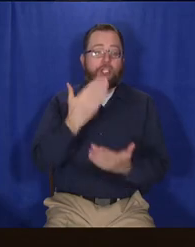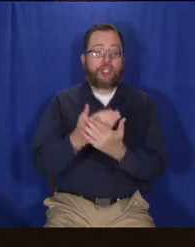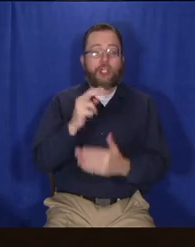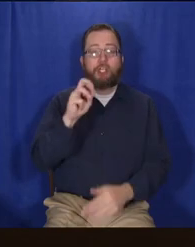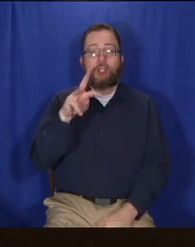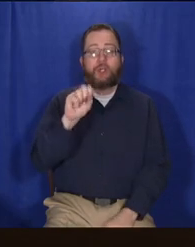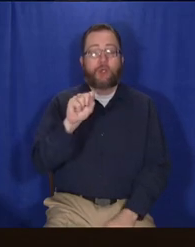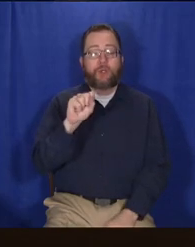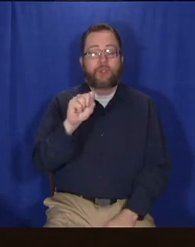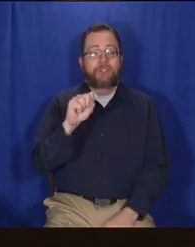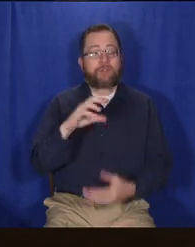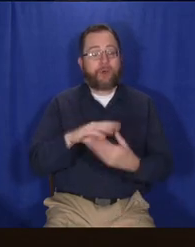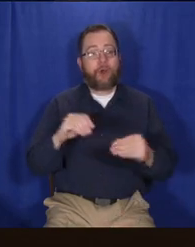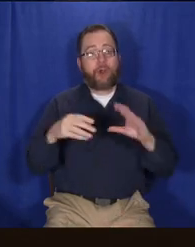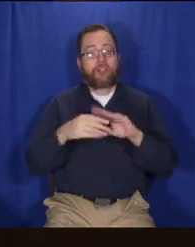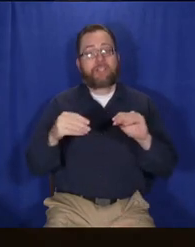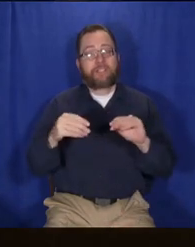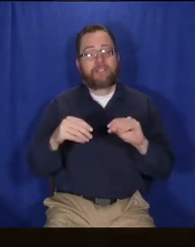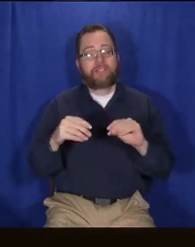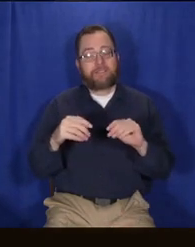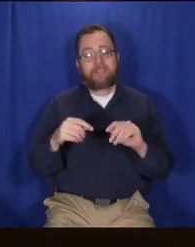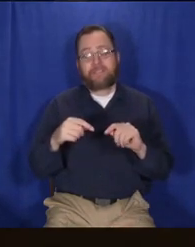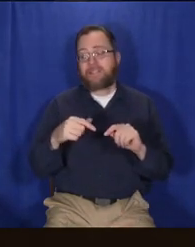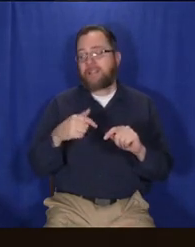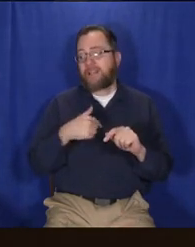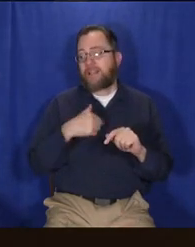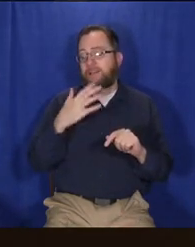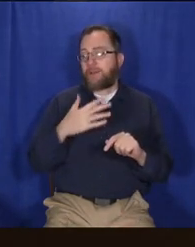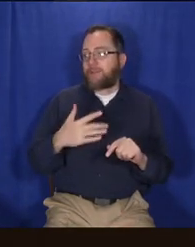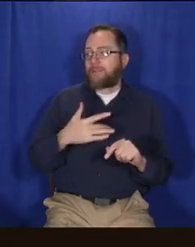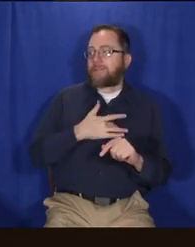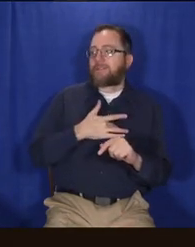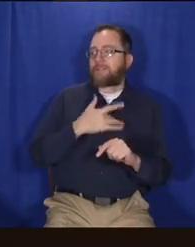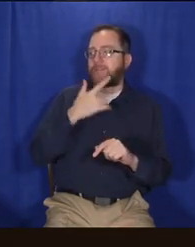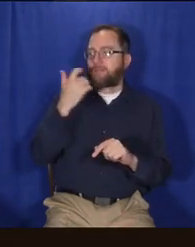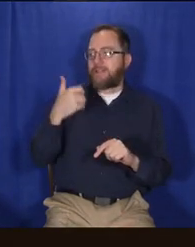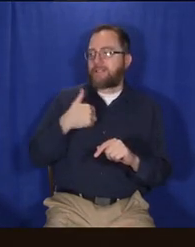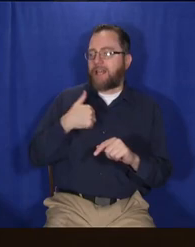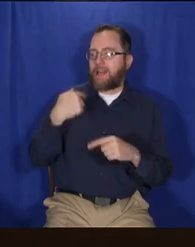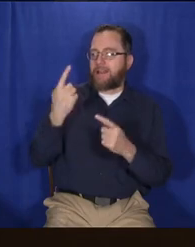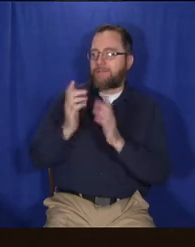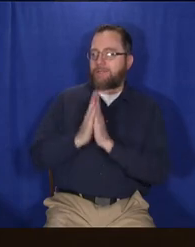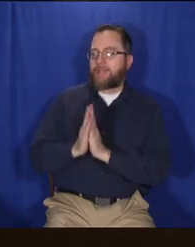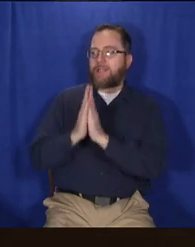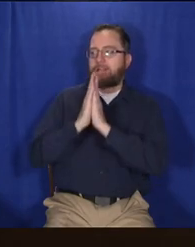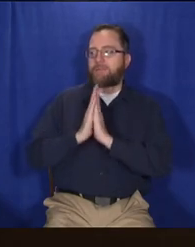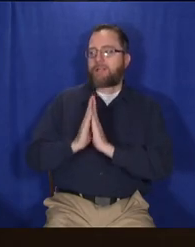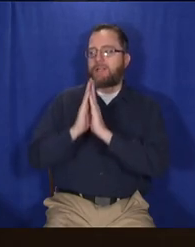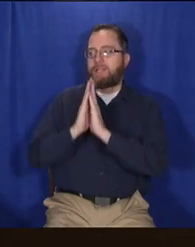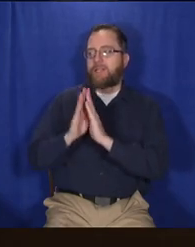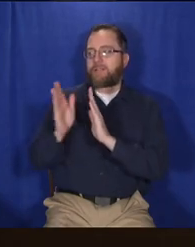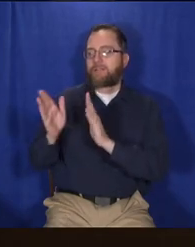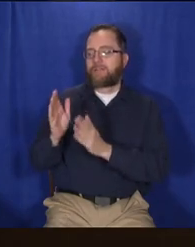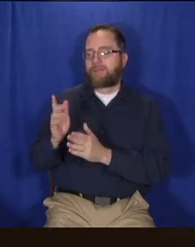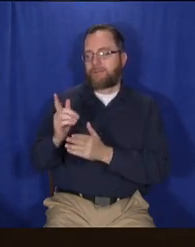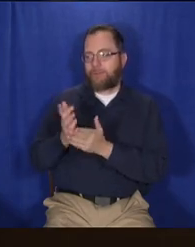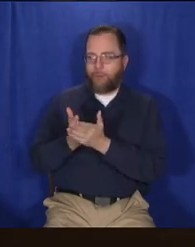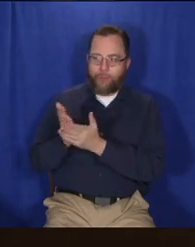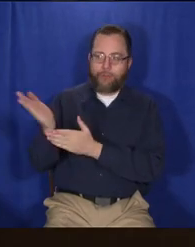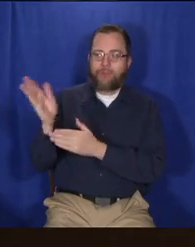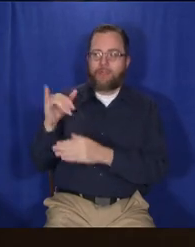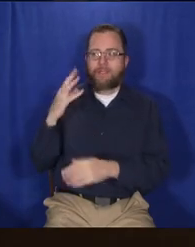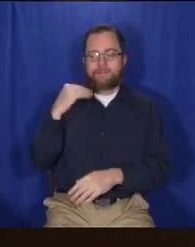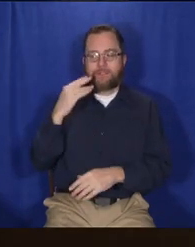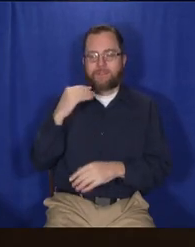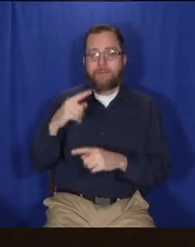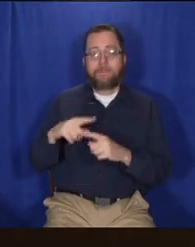with my life because I got the chance to pray with you guys through it. But first, why don't you guys introduce yourself, and let me just start off with you, Clint. Some of